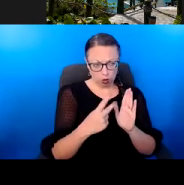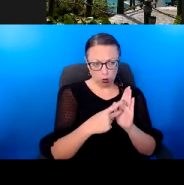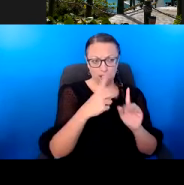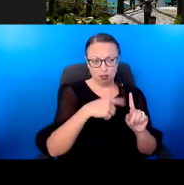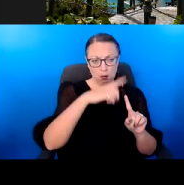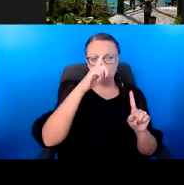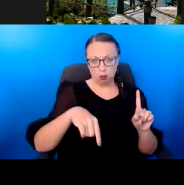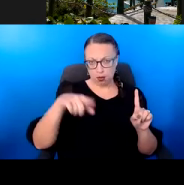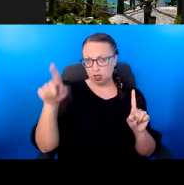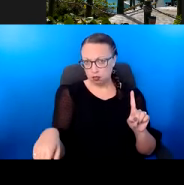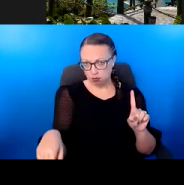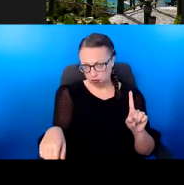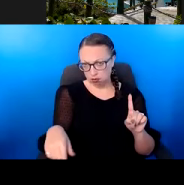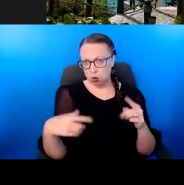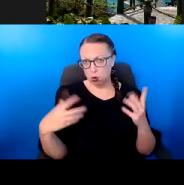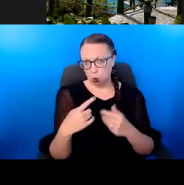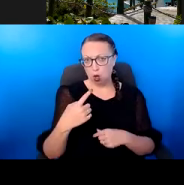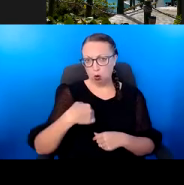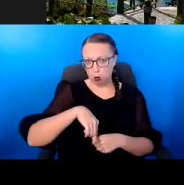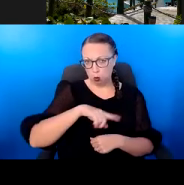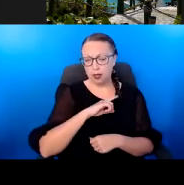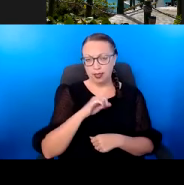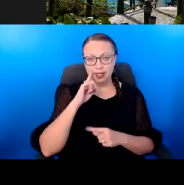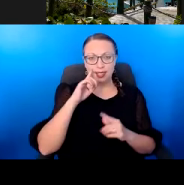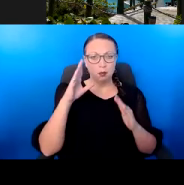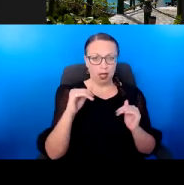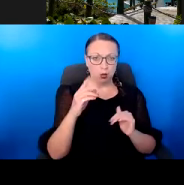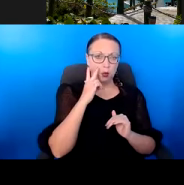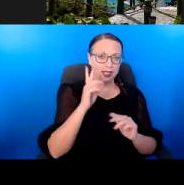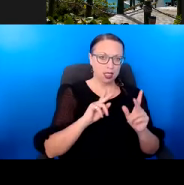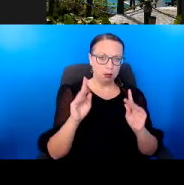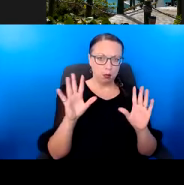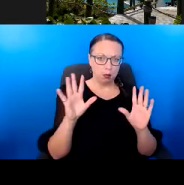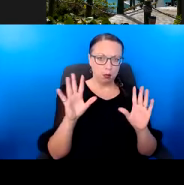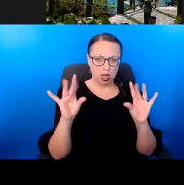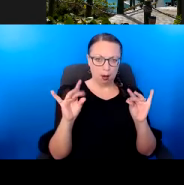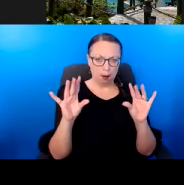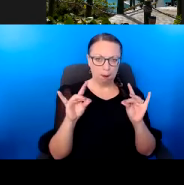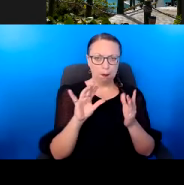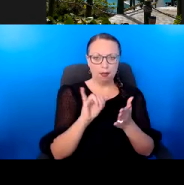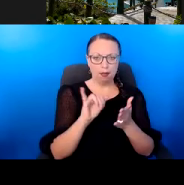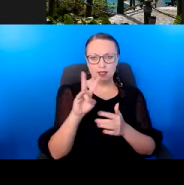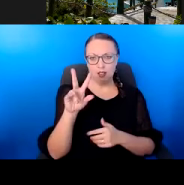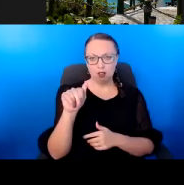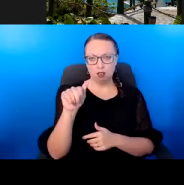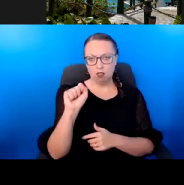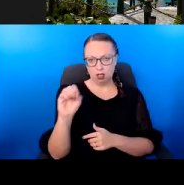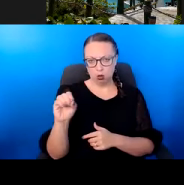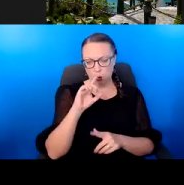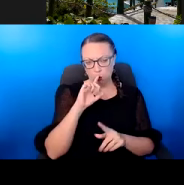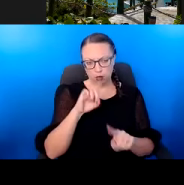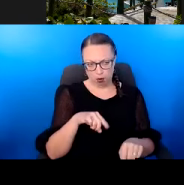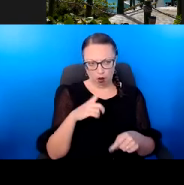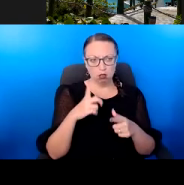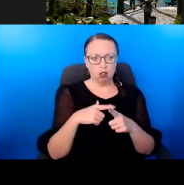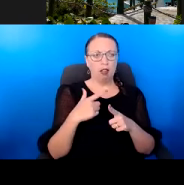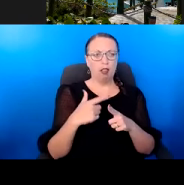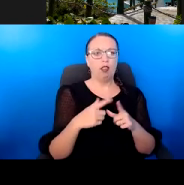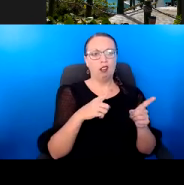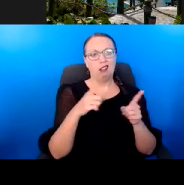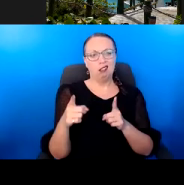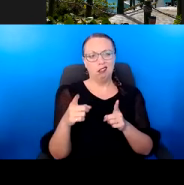we'd expect. And we see when people tap, that's the vaso response. And here I'm showing you